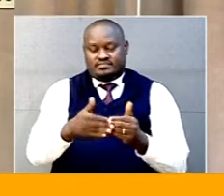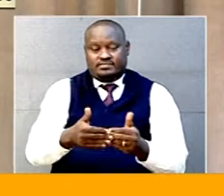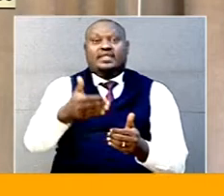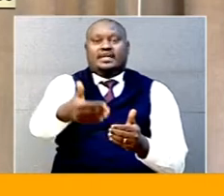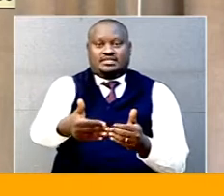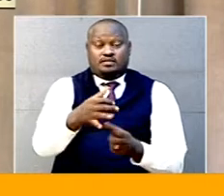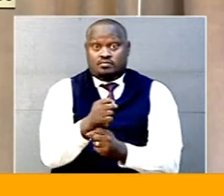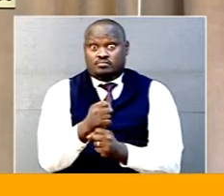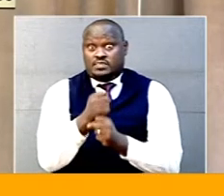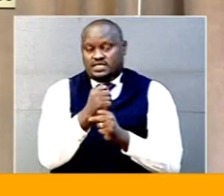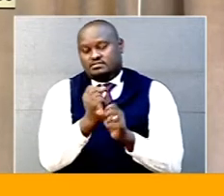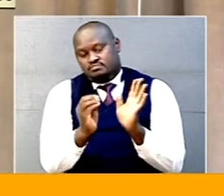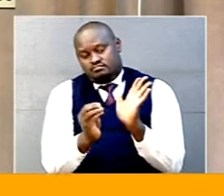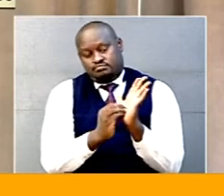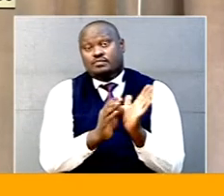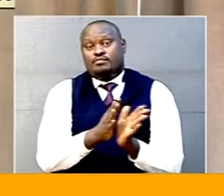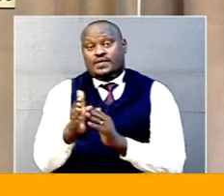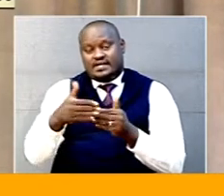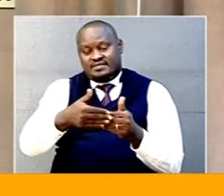next financial year,